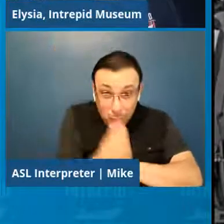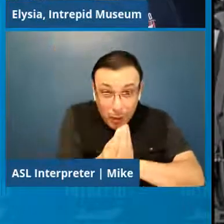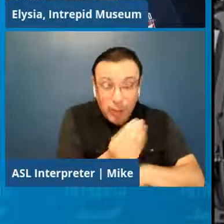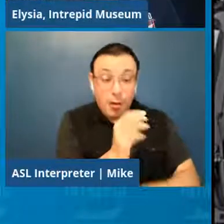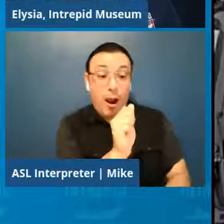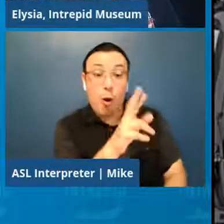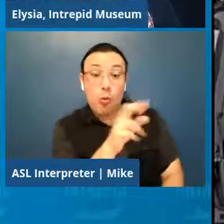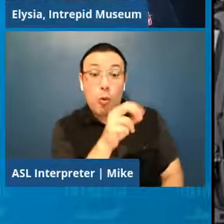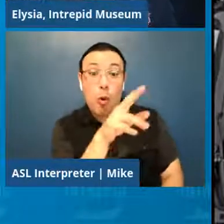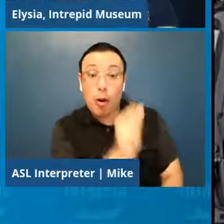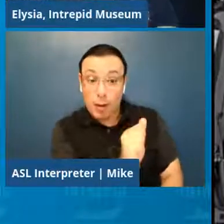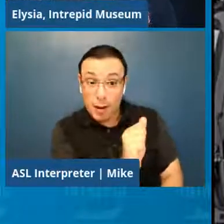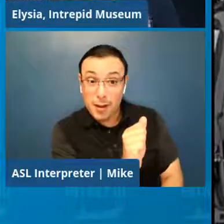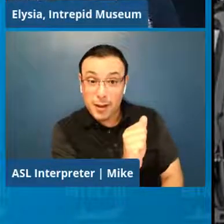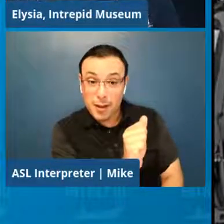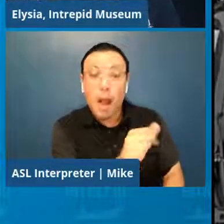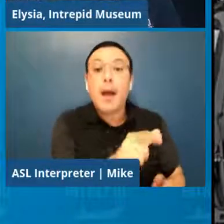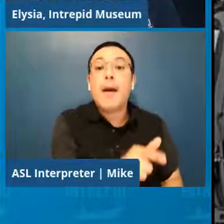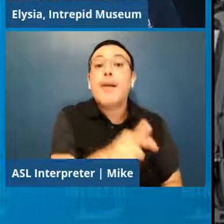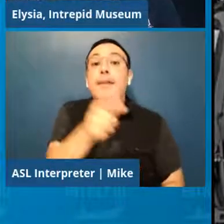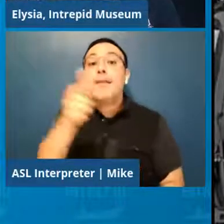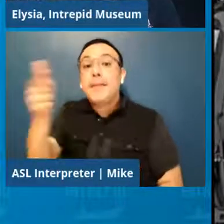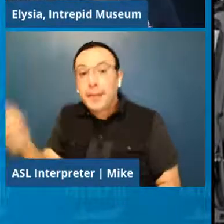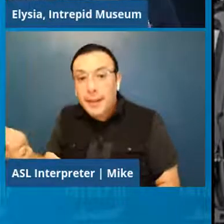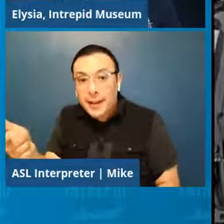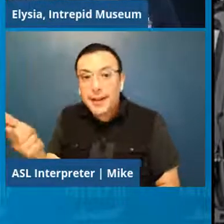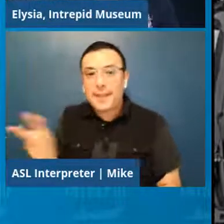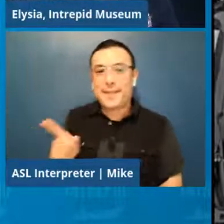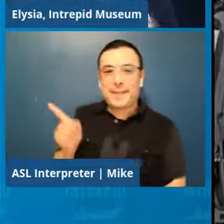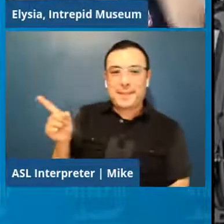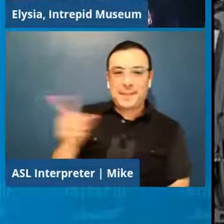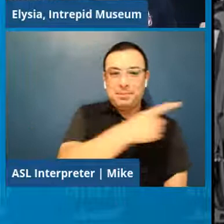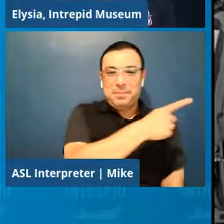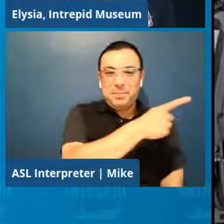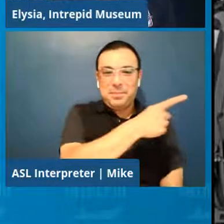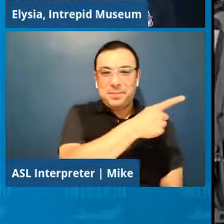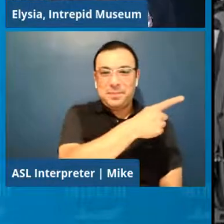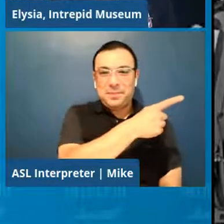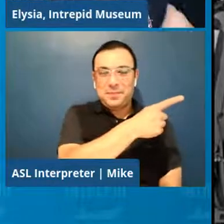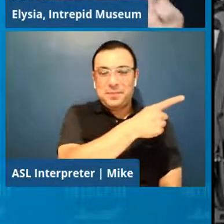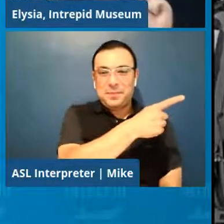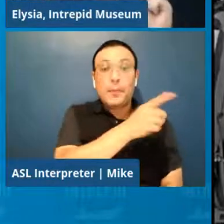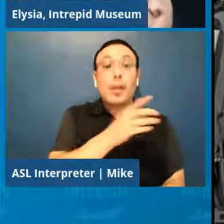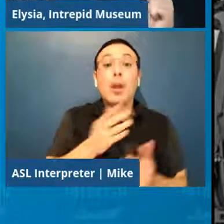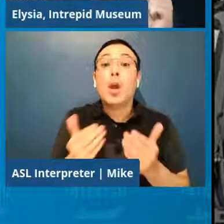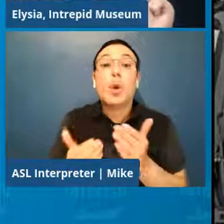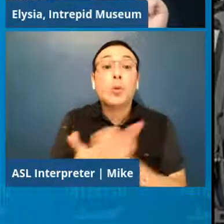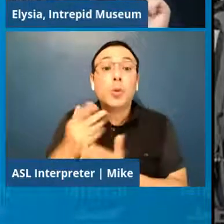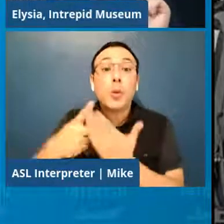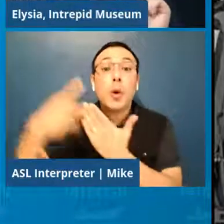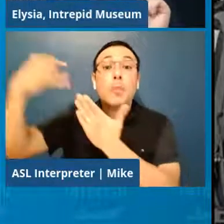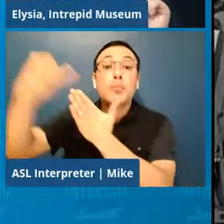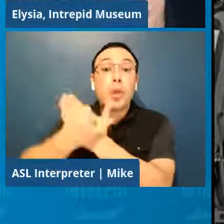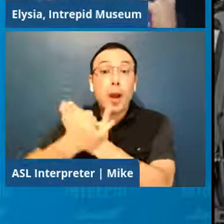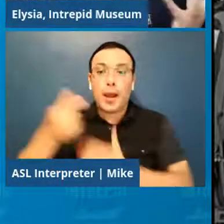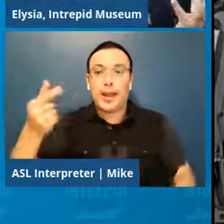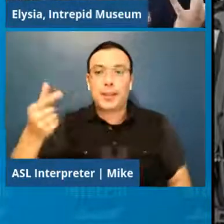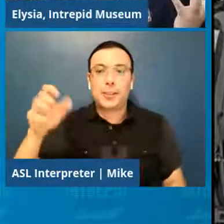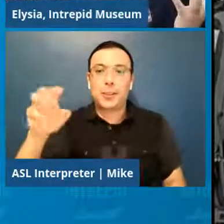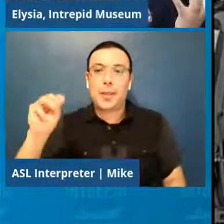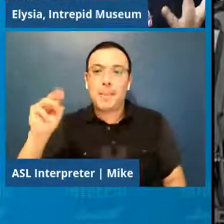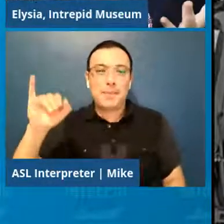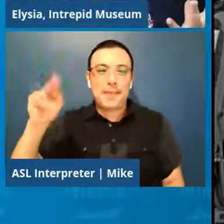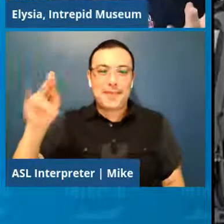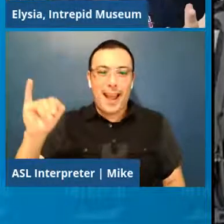next series of missions were called the Gemini Missions, and these were named Gemini after the constellation Gemini, the